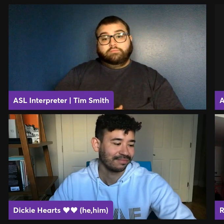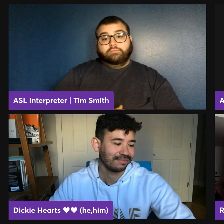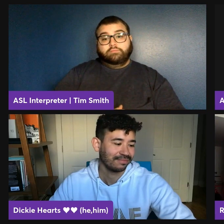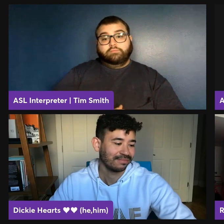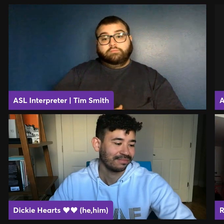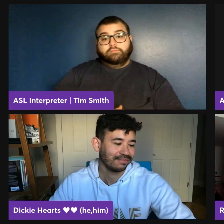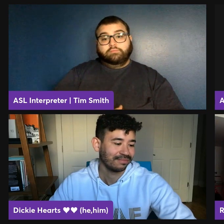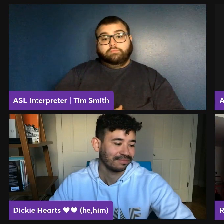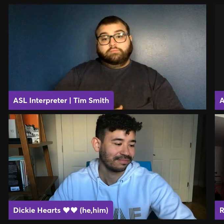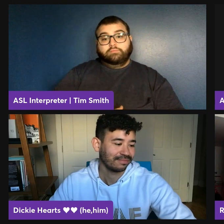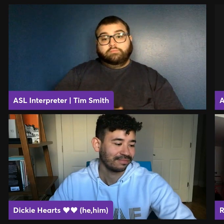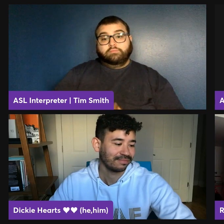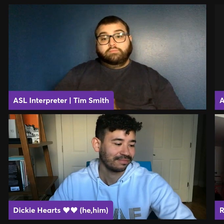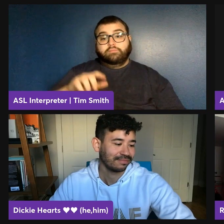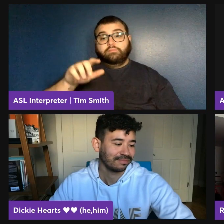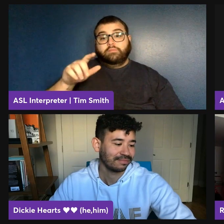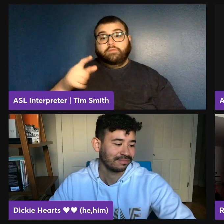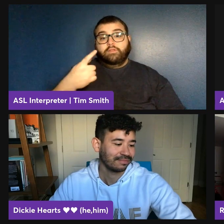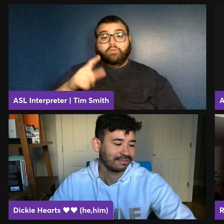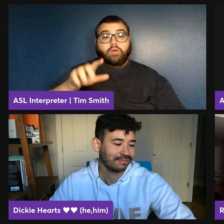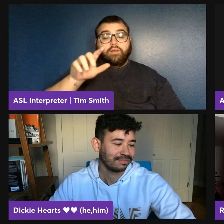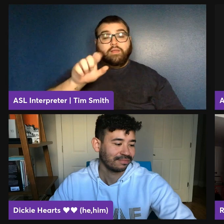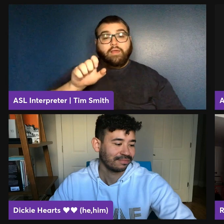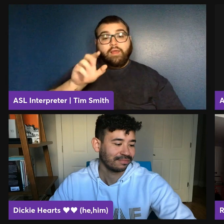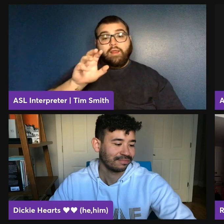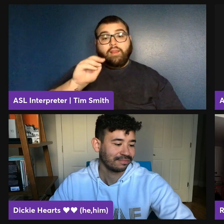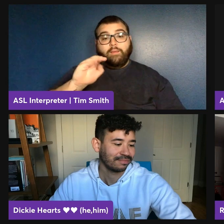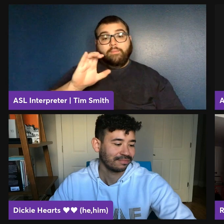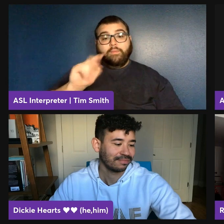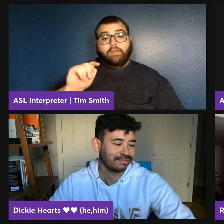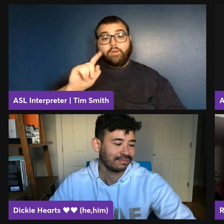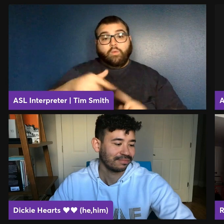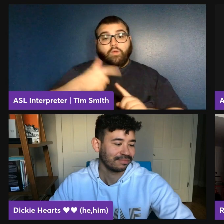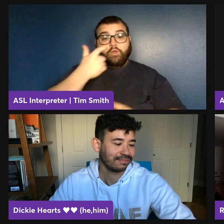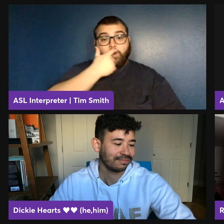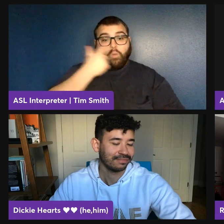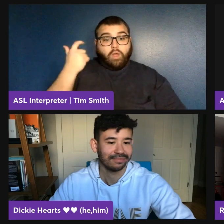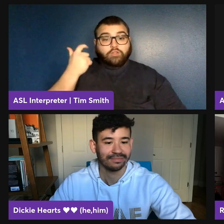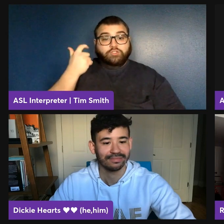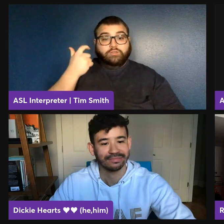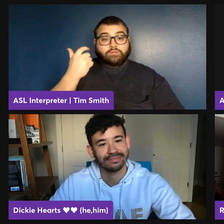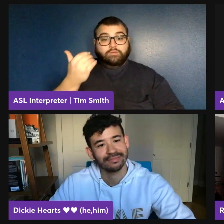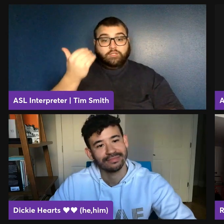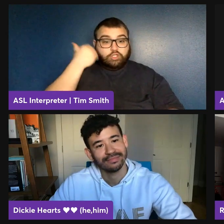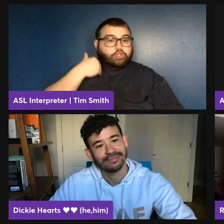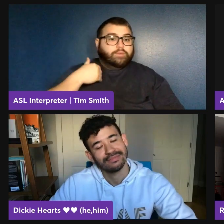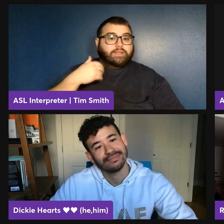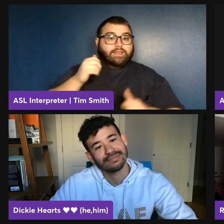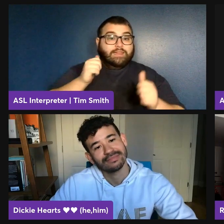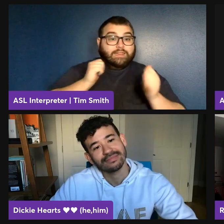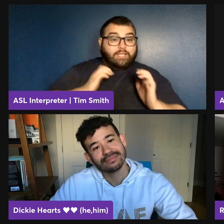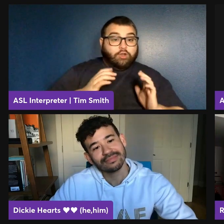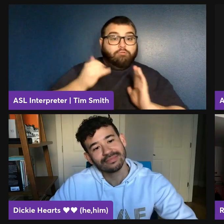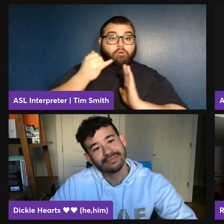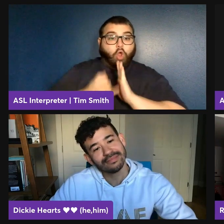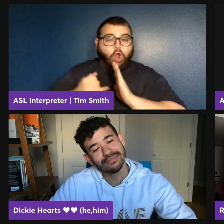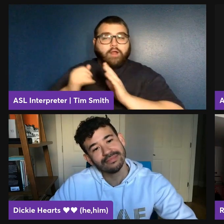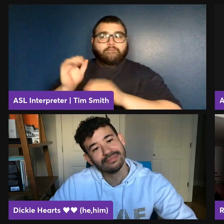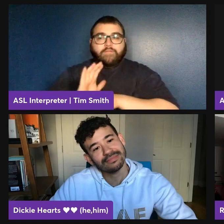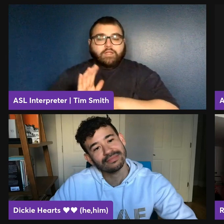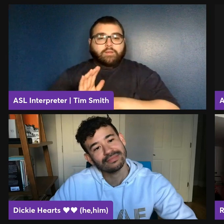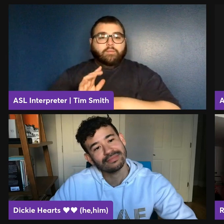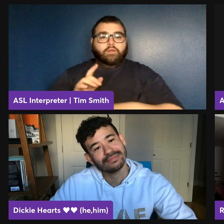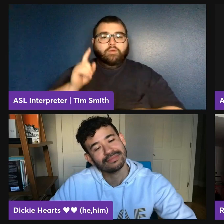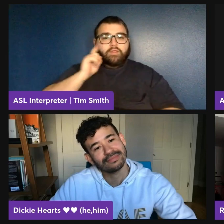there's this element when you're watching and consuming theater, art, film, where you go, oh,